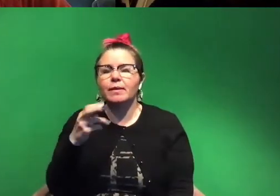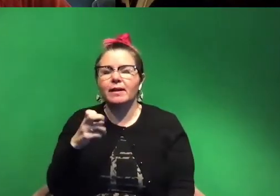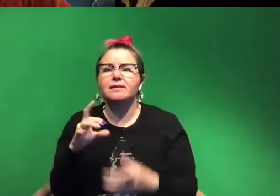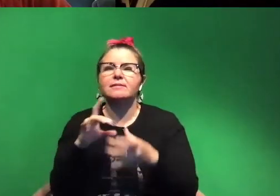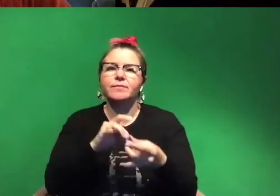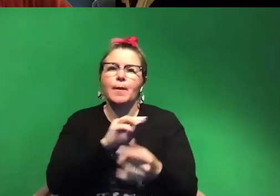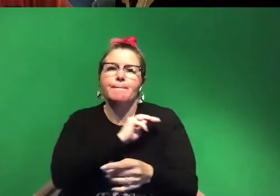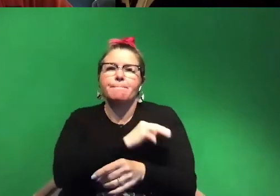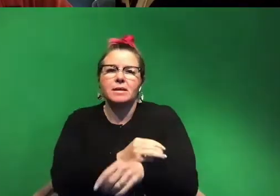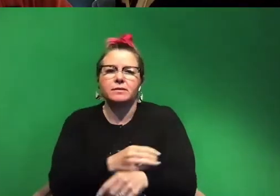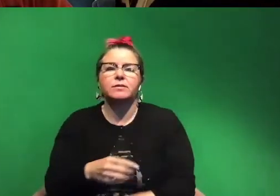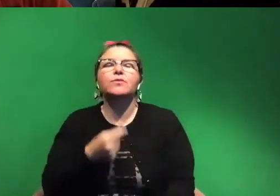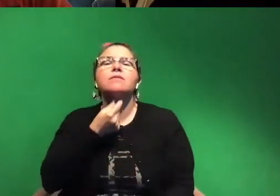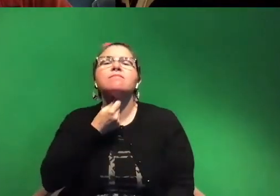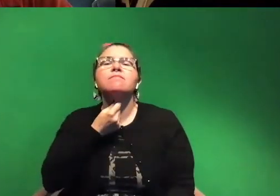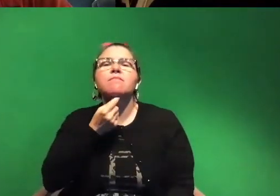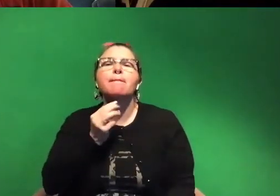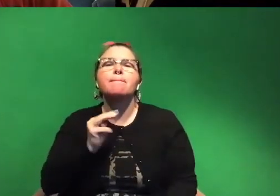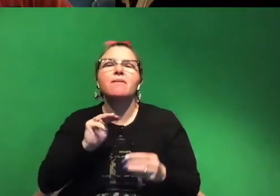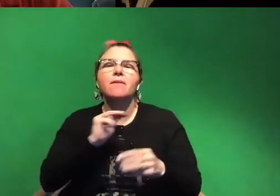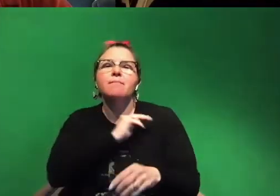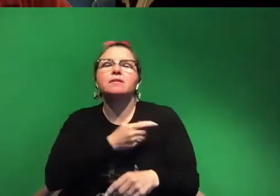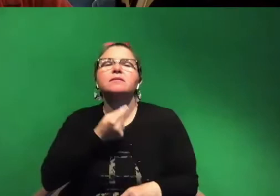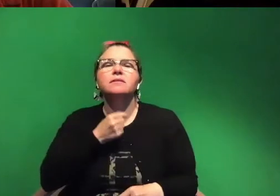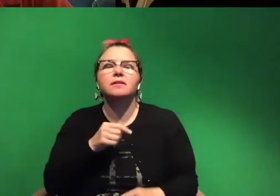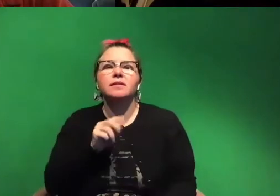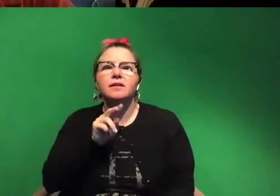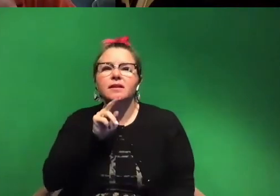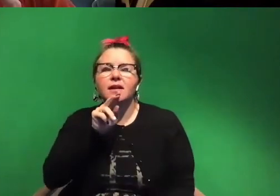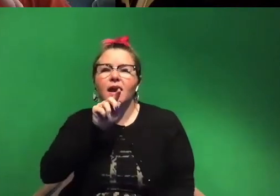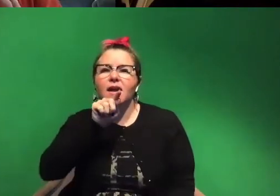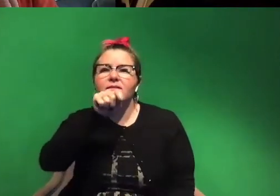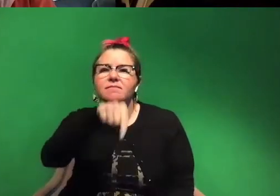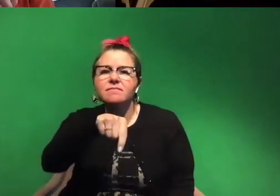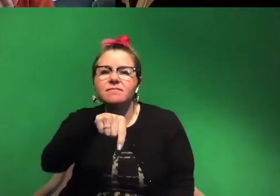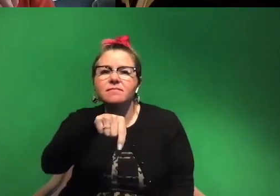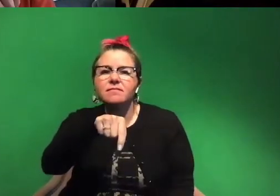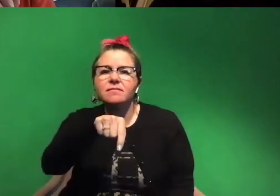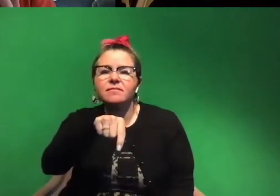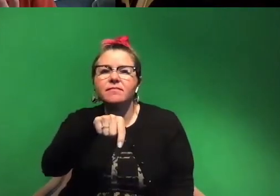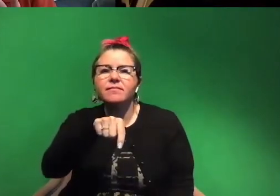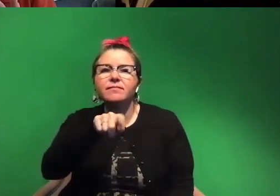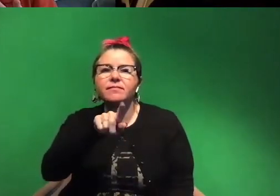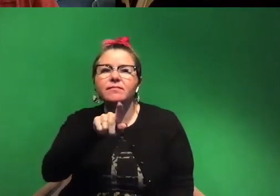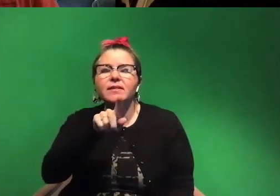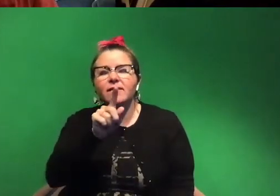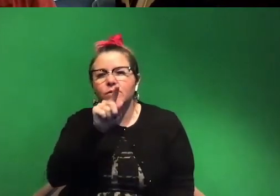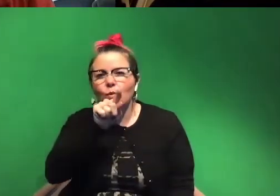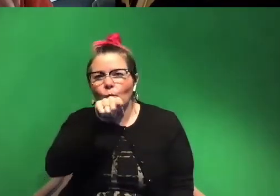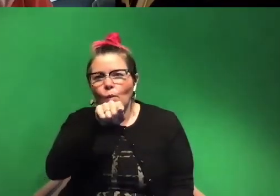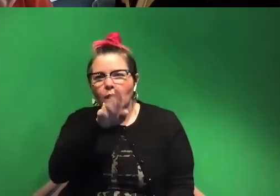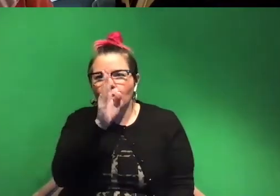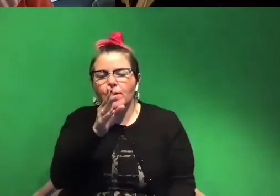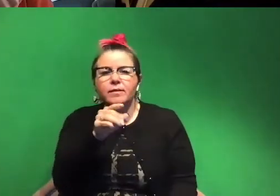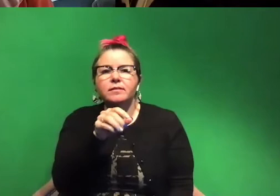their pharynx, and they can evert it and sort of stick it out. It has all these teeth pointed in one direction, and they